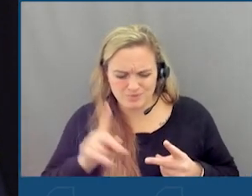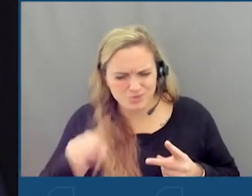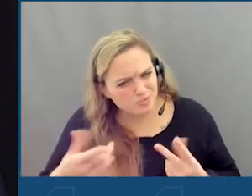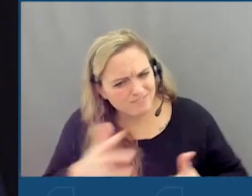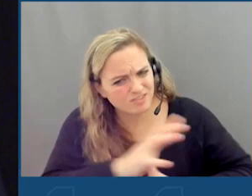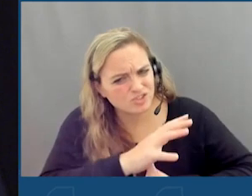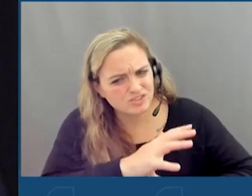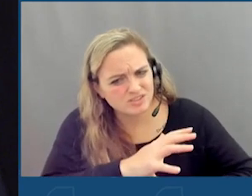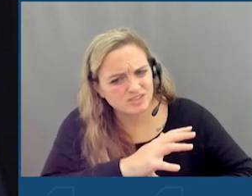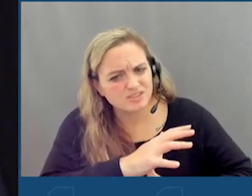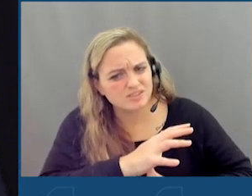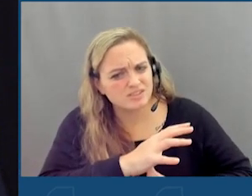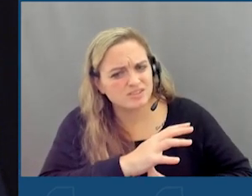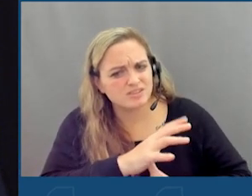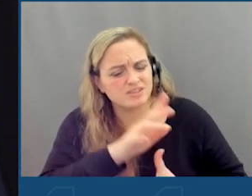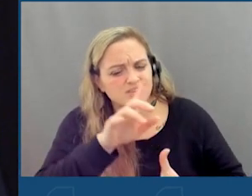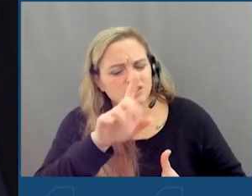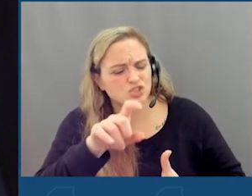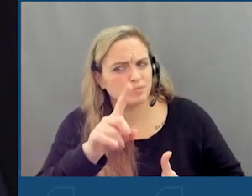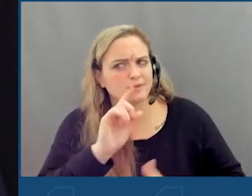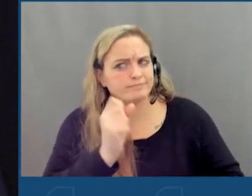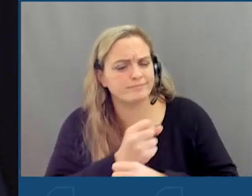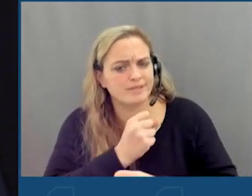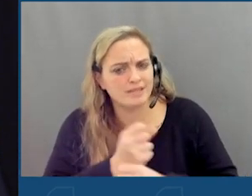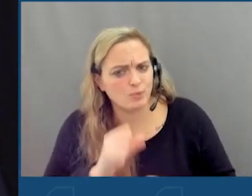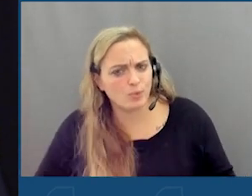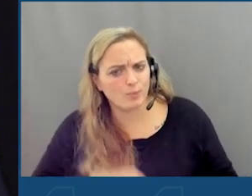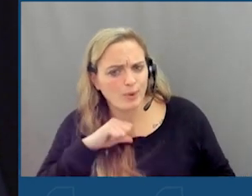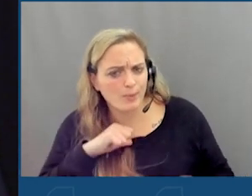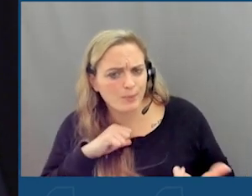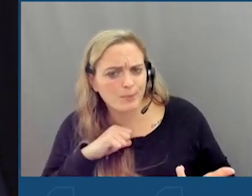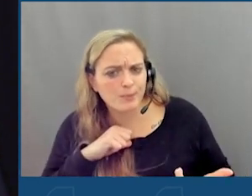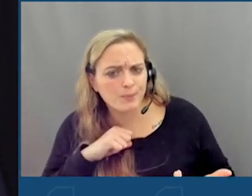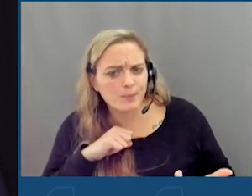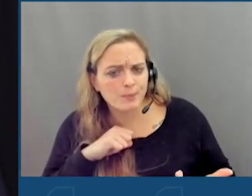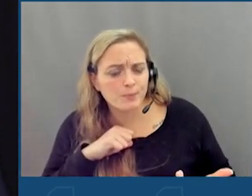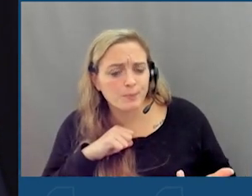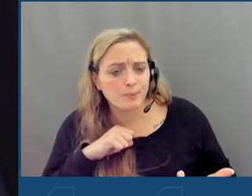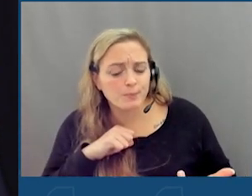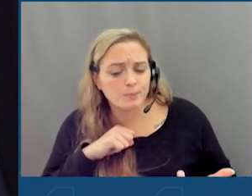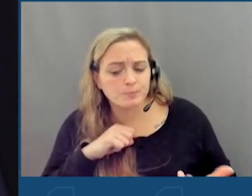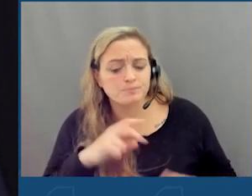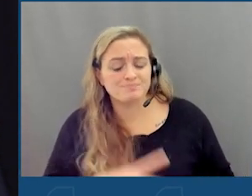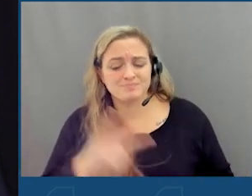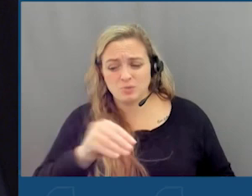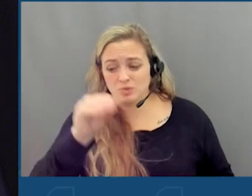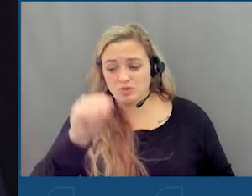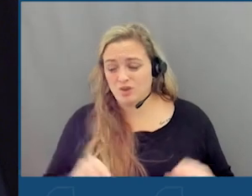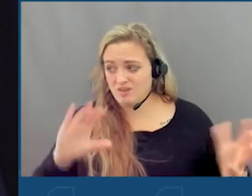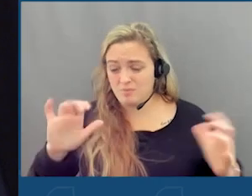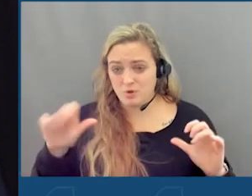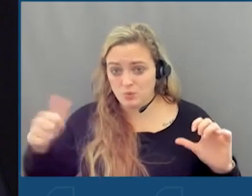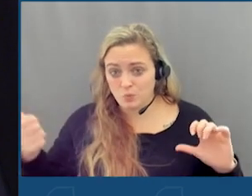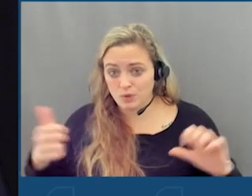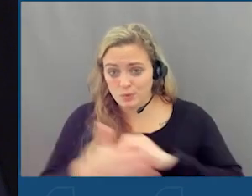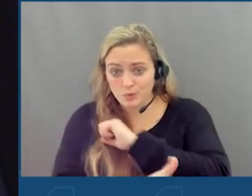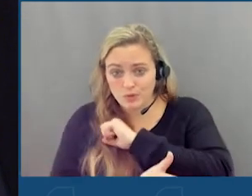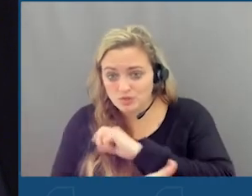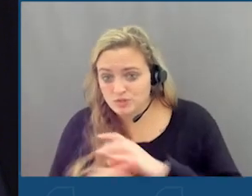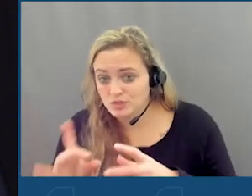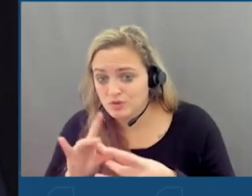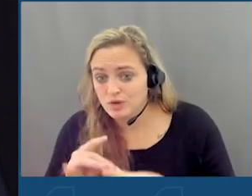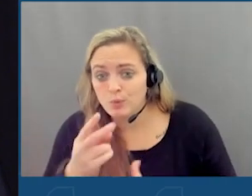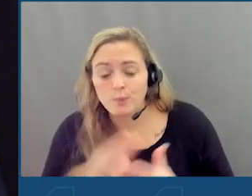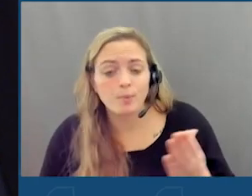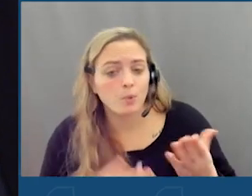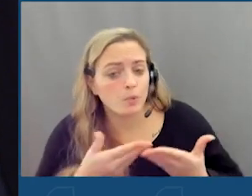We should be there should be a statistic that we're proud of. We're double the rate of our peer countries in terms of both